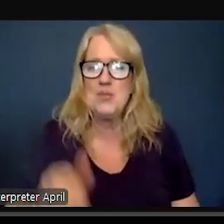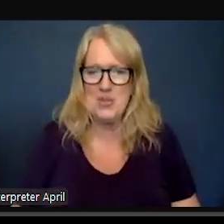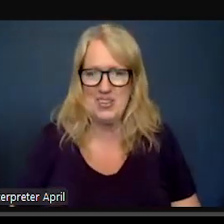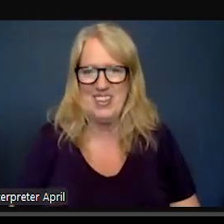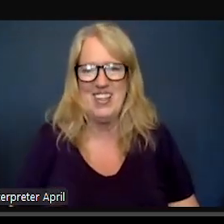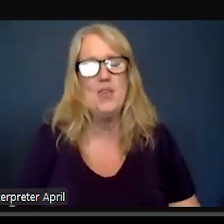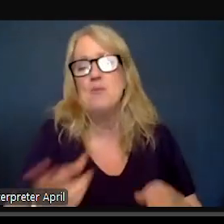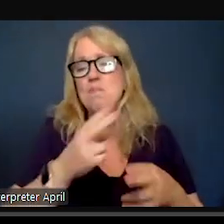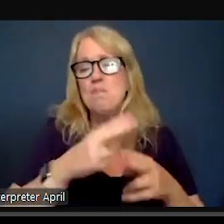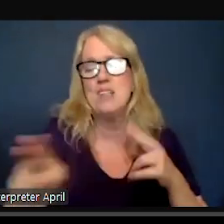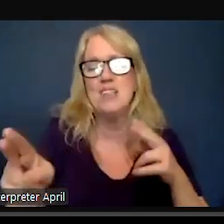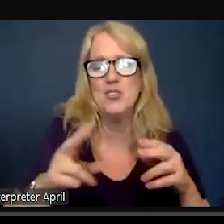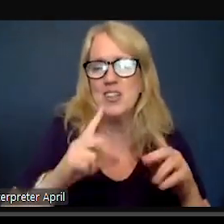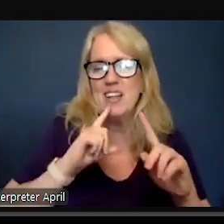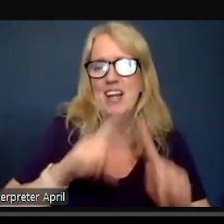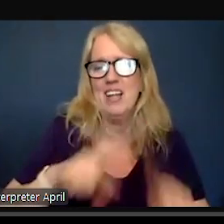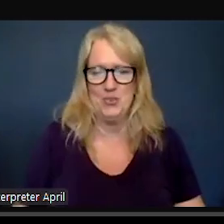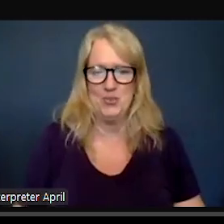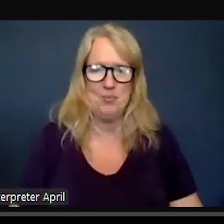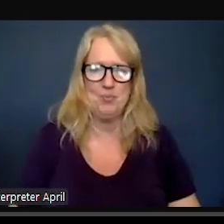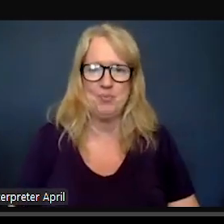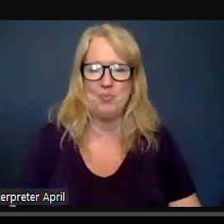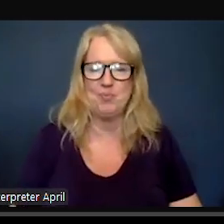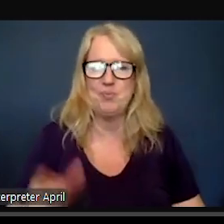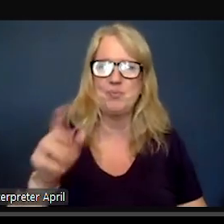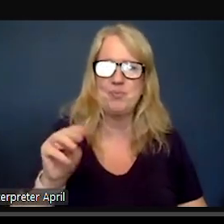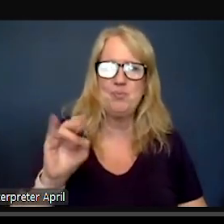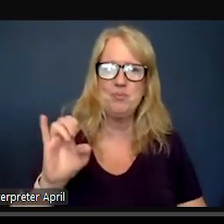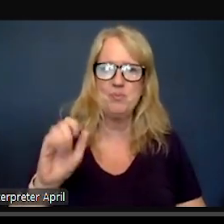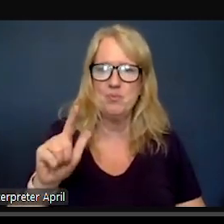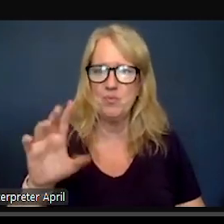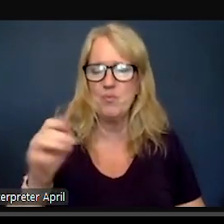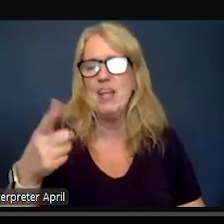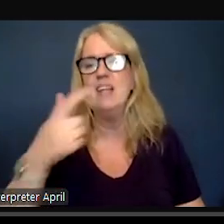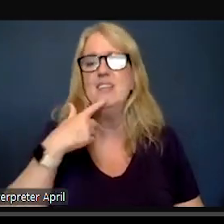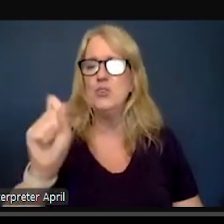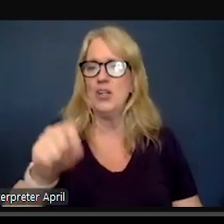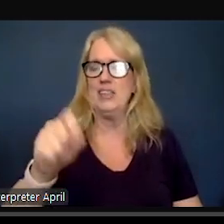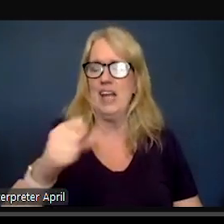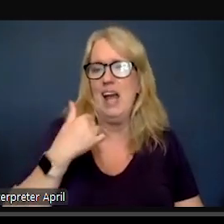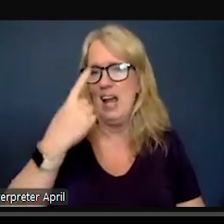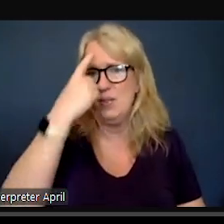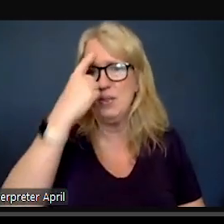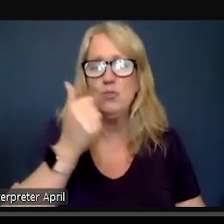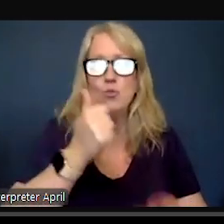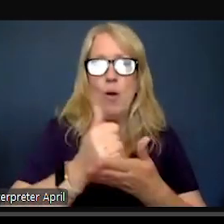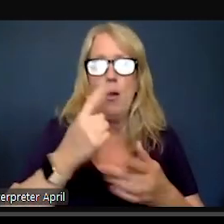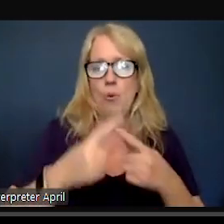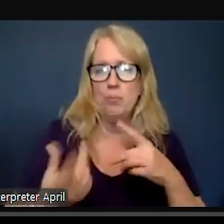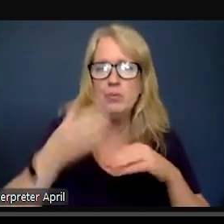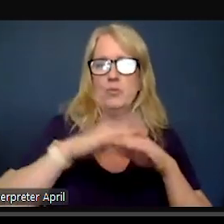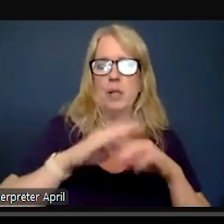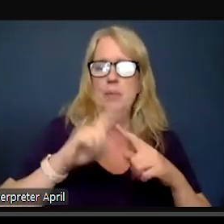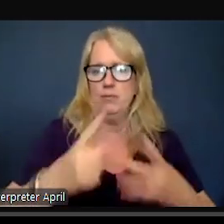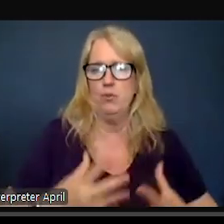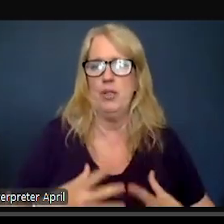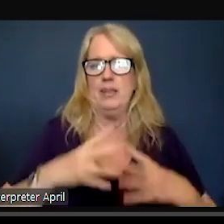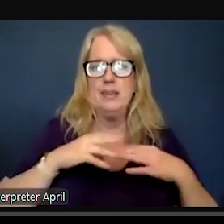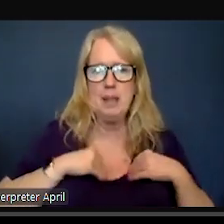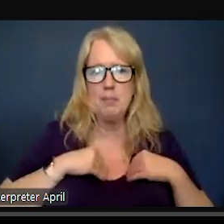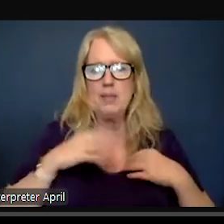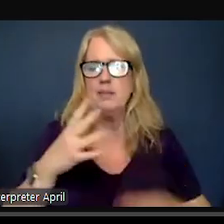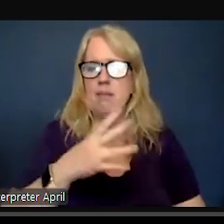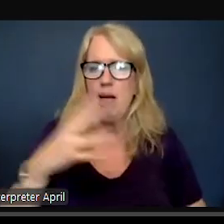short, quick answer. Short and sweet. Thank you, Courtney. What about Michelle? Yeah, so I think to increase the acceptance rate and